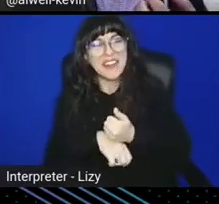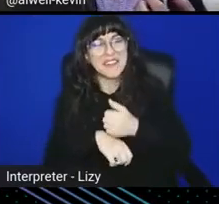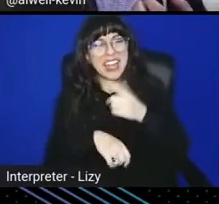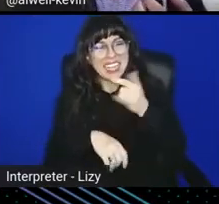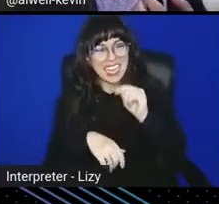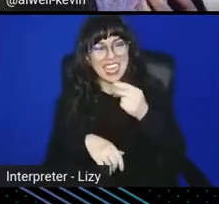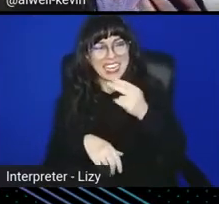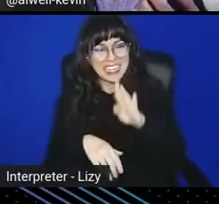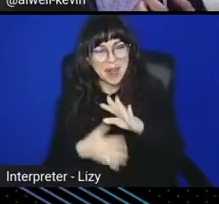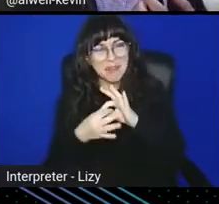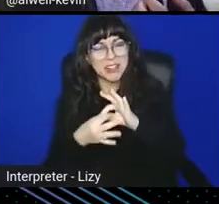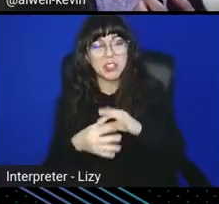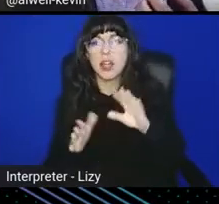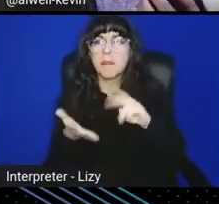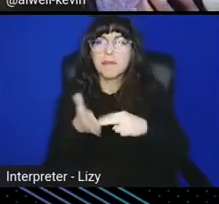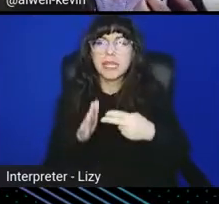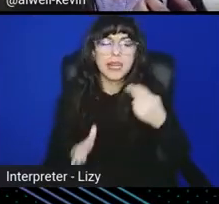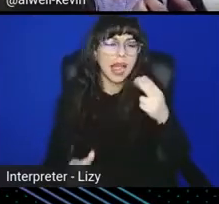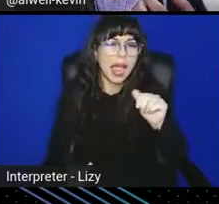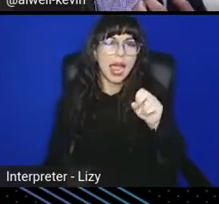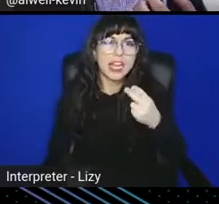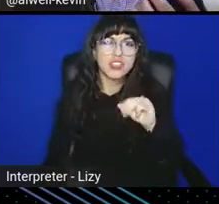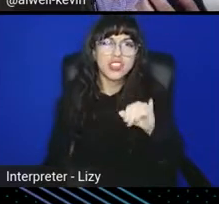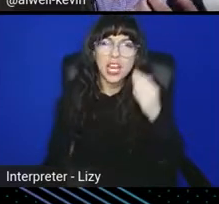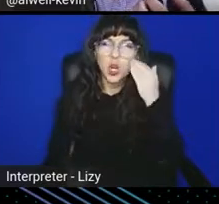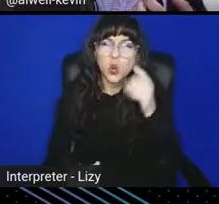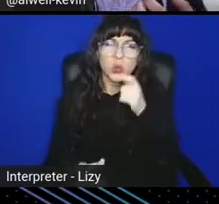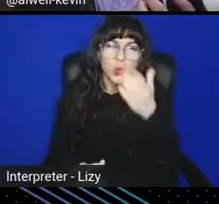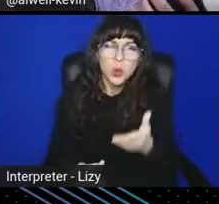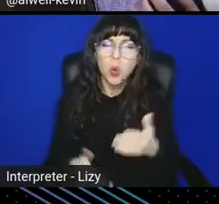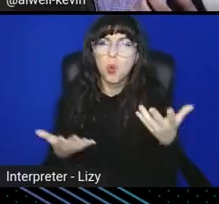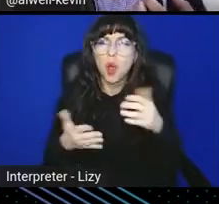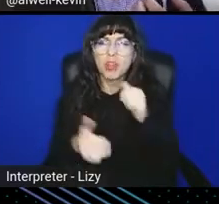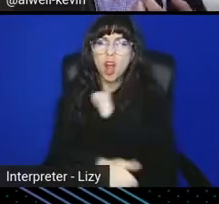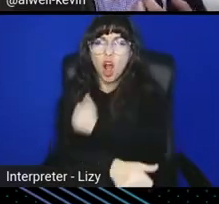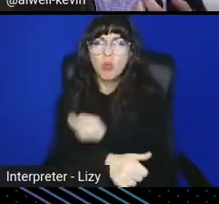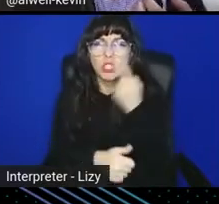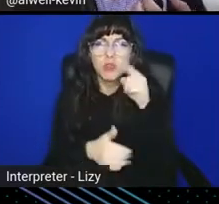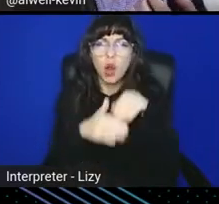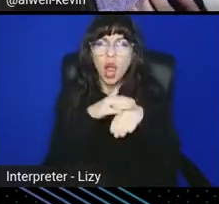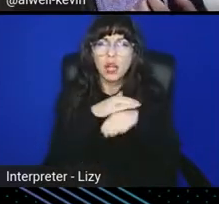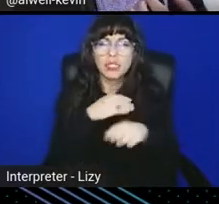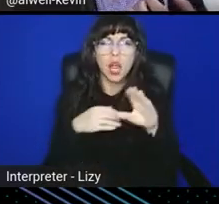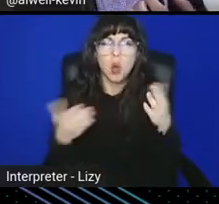or rather Hashi knows, who you are, what you're authorized to access, and provides